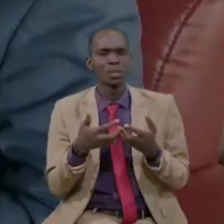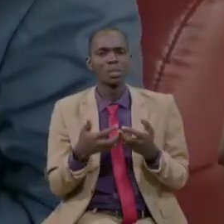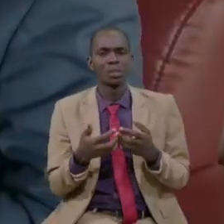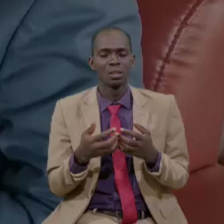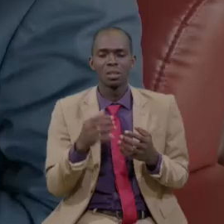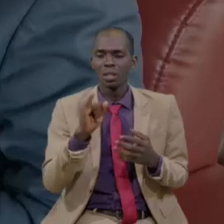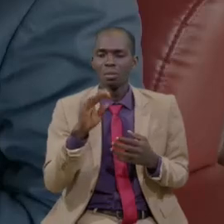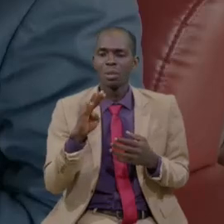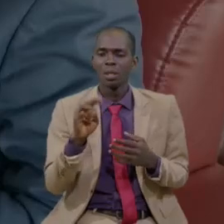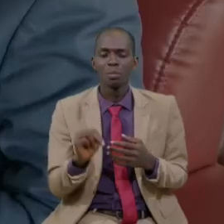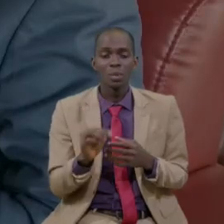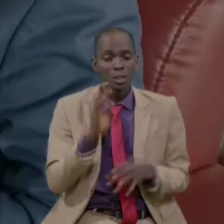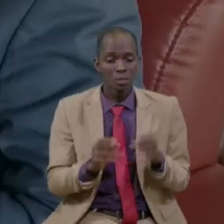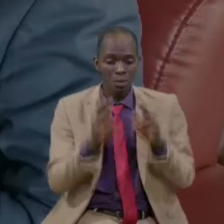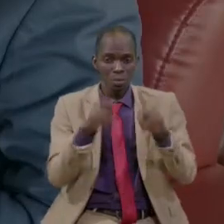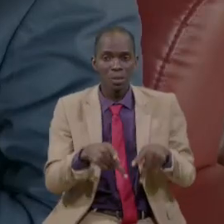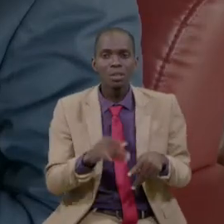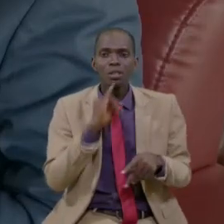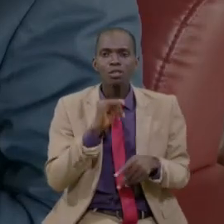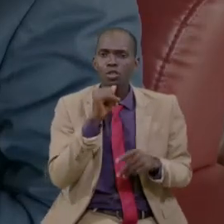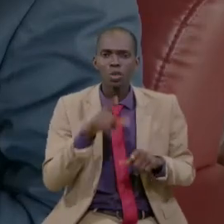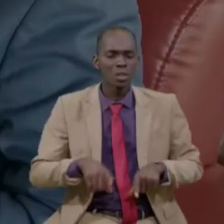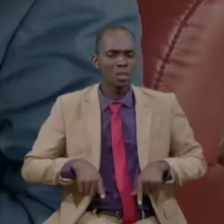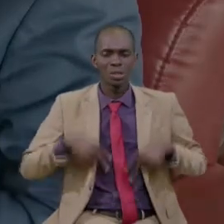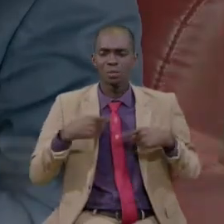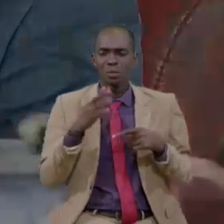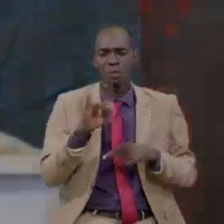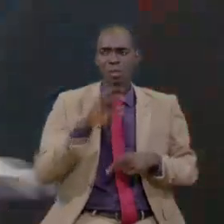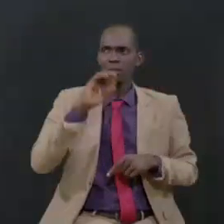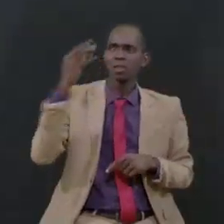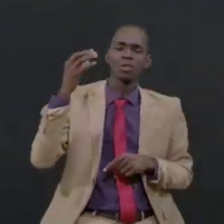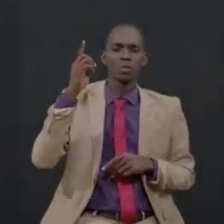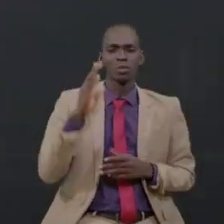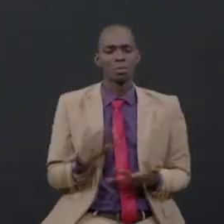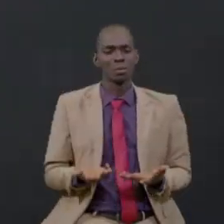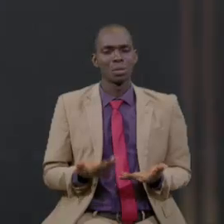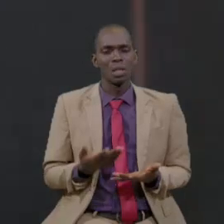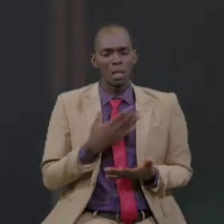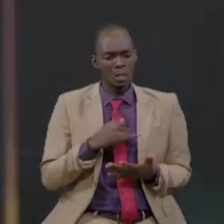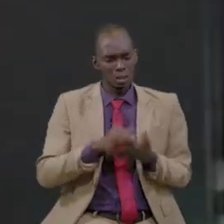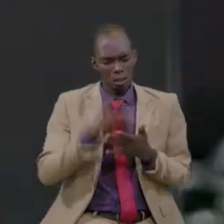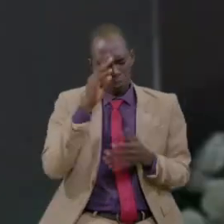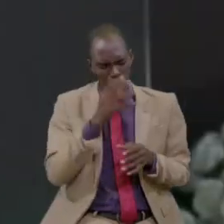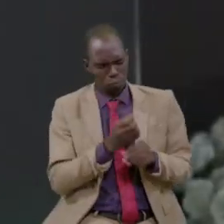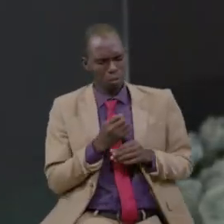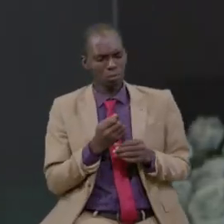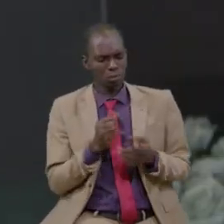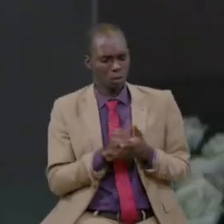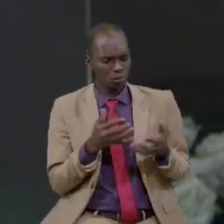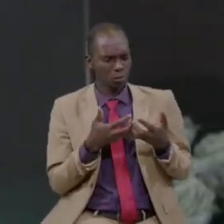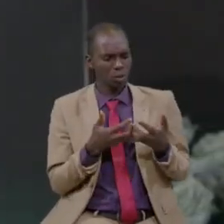grace of God? So the man got it and he came to me. He said, Pastor, as I heard you